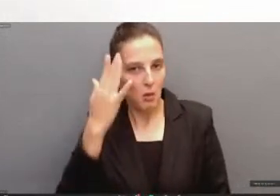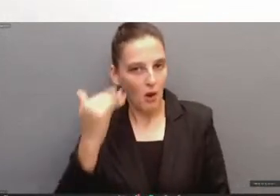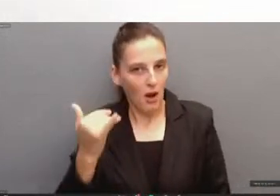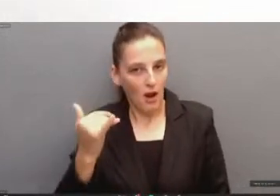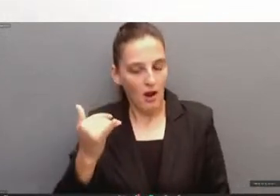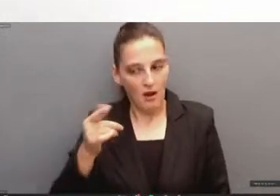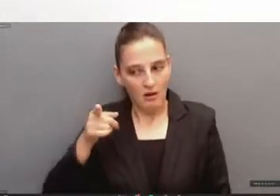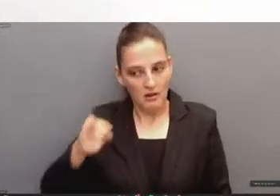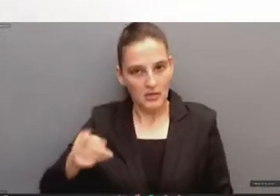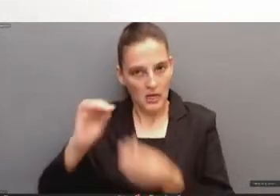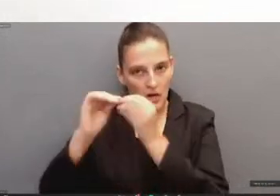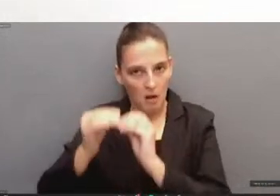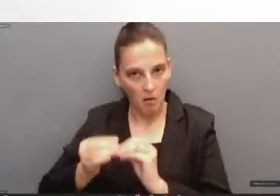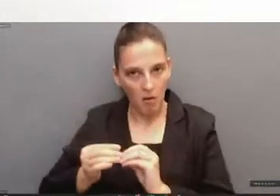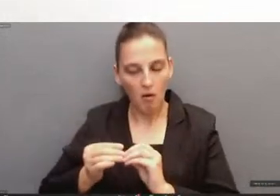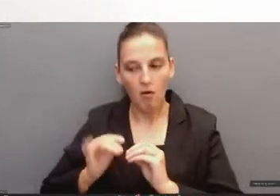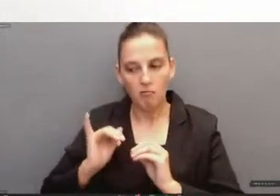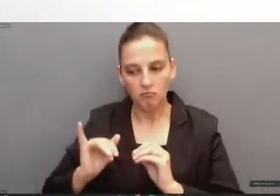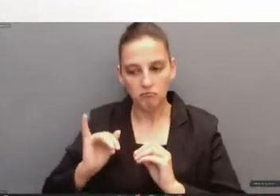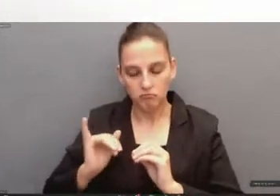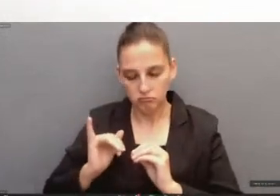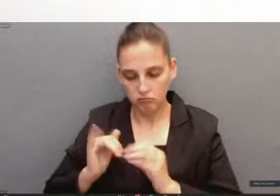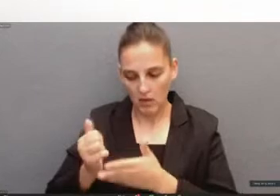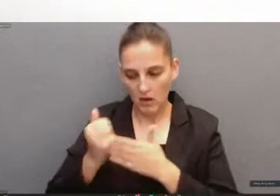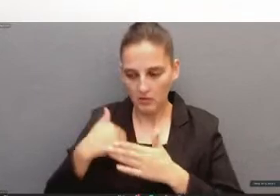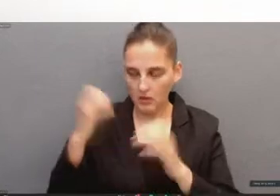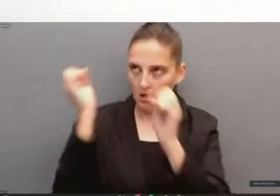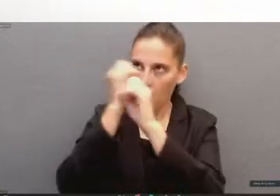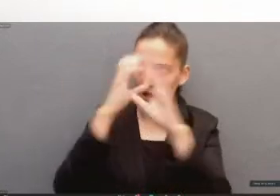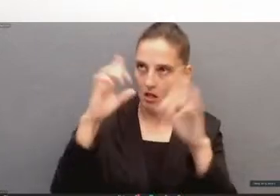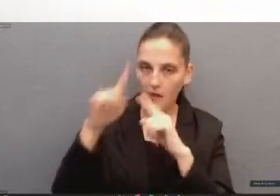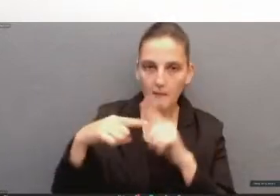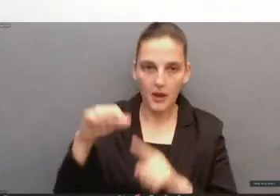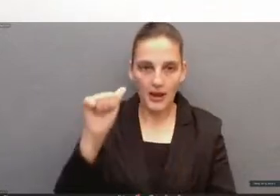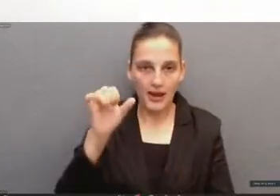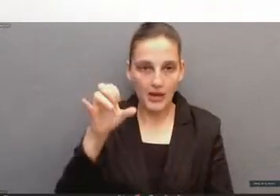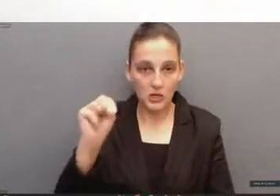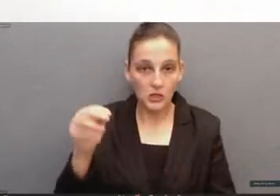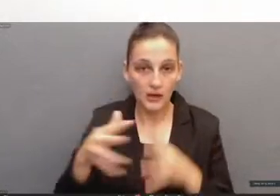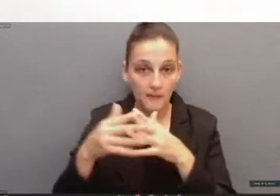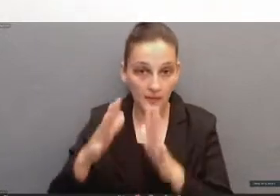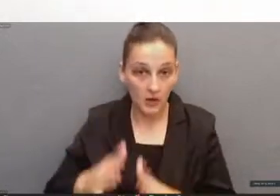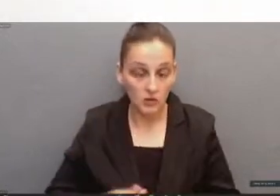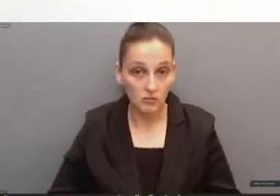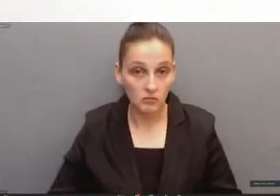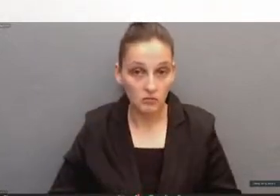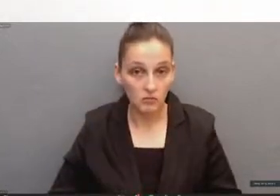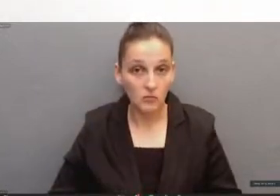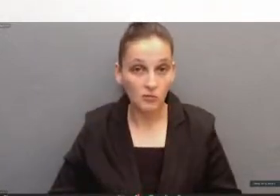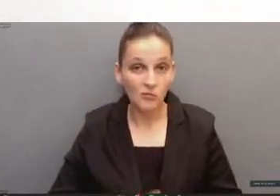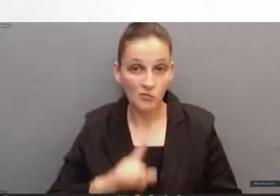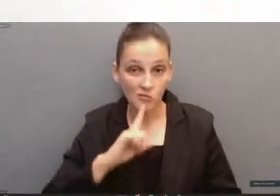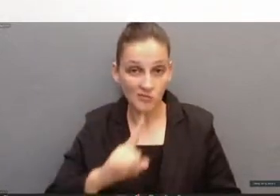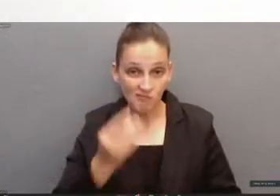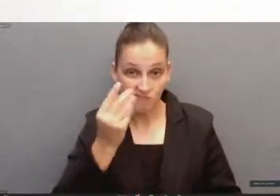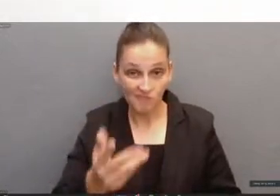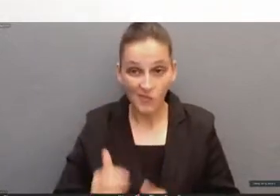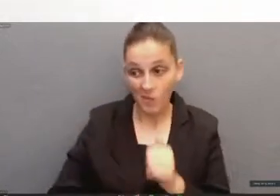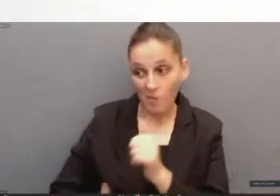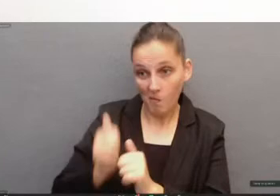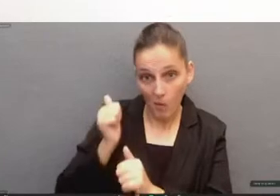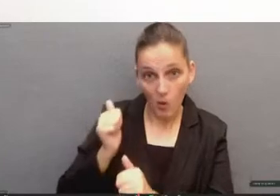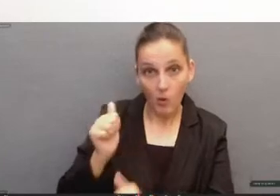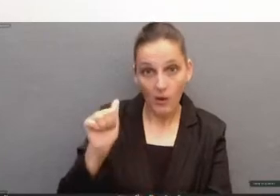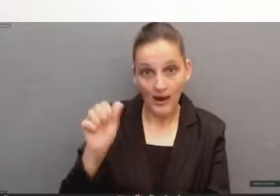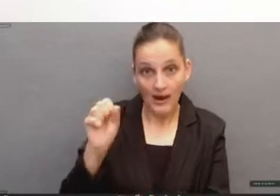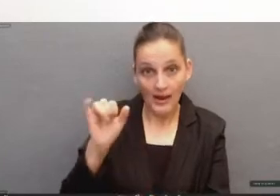with regards to the narrative, regards to Asian Americans. Because the truth is, the majority of Asian